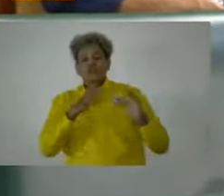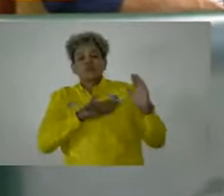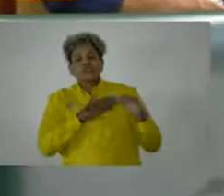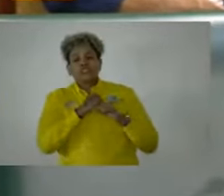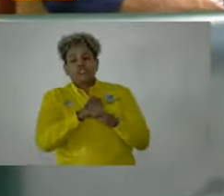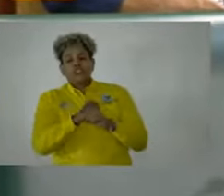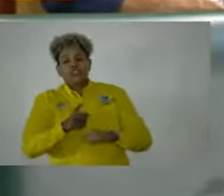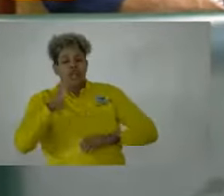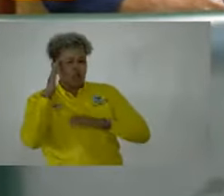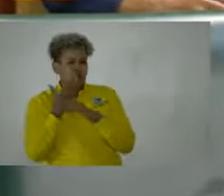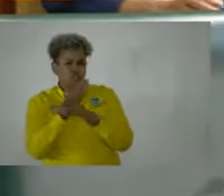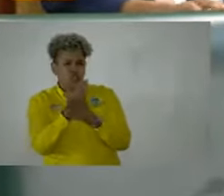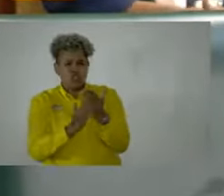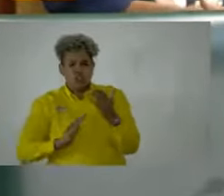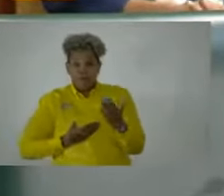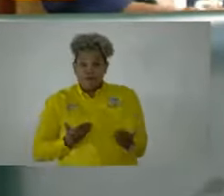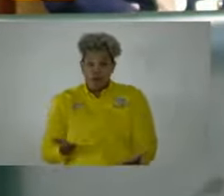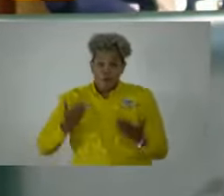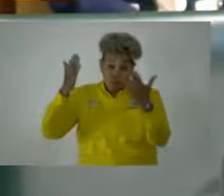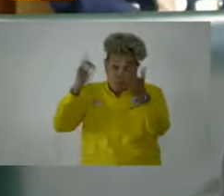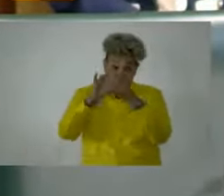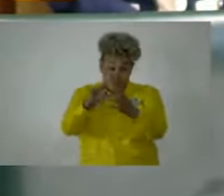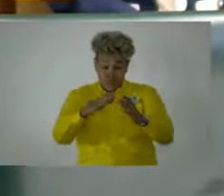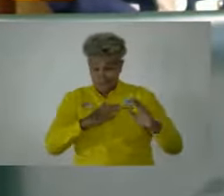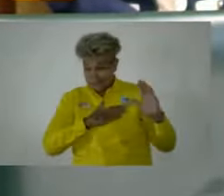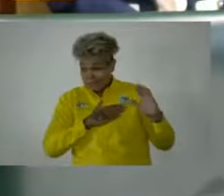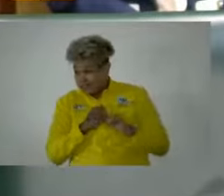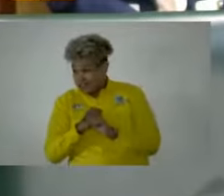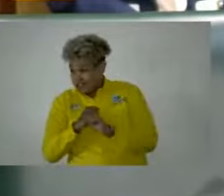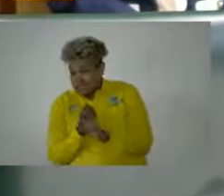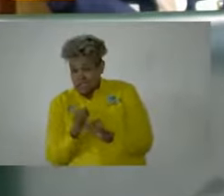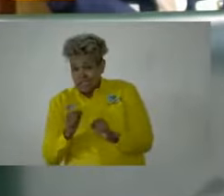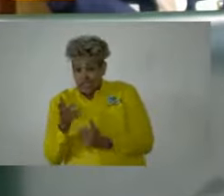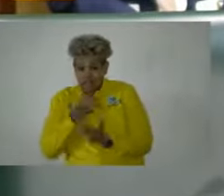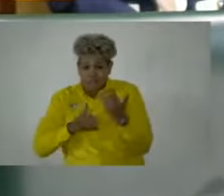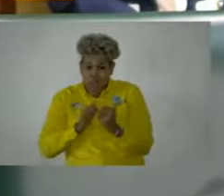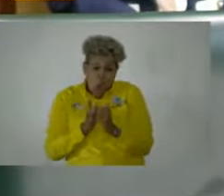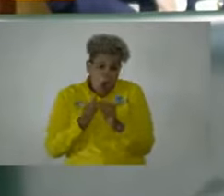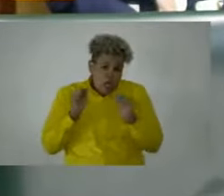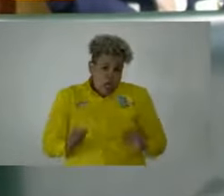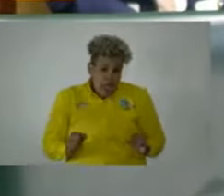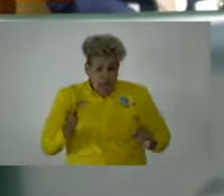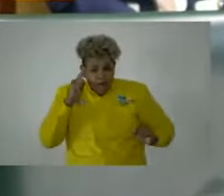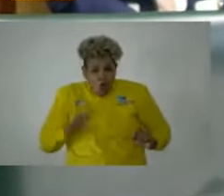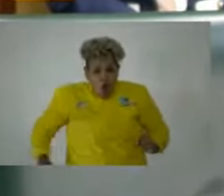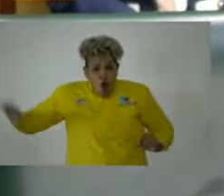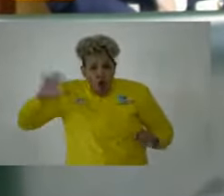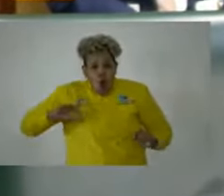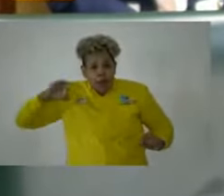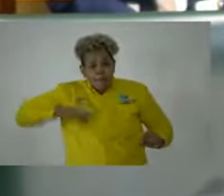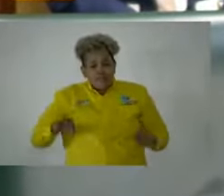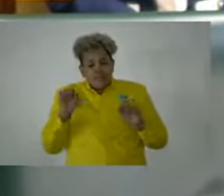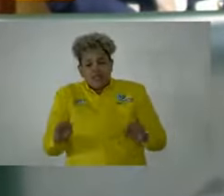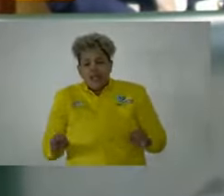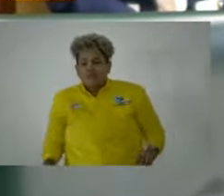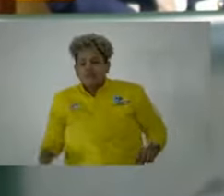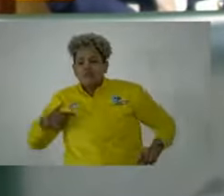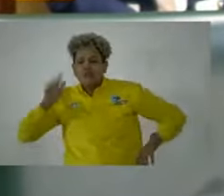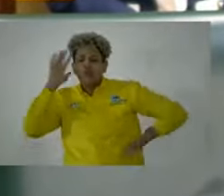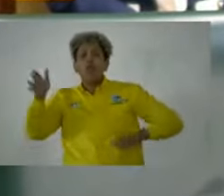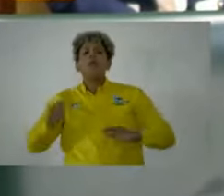Yeah. And I'm going to share with you some of our proposals for making Jamaica a safe society for us all. We